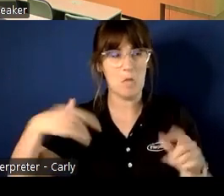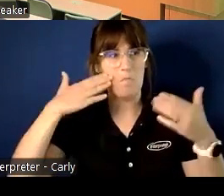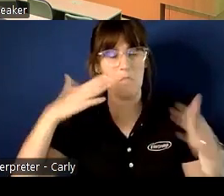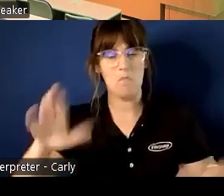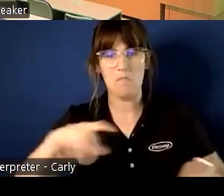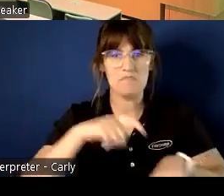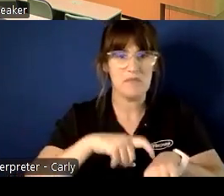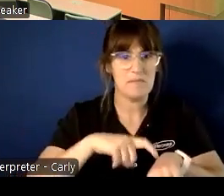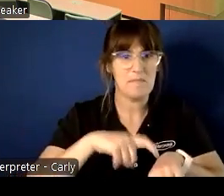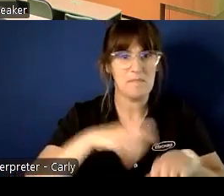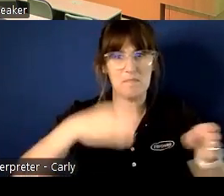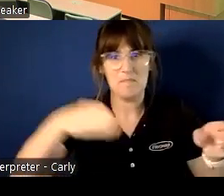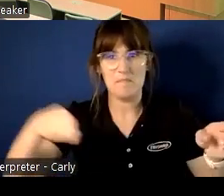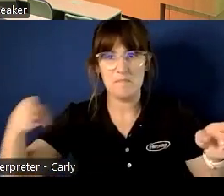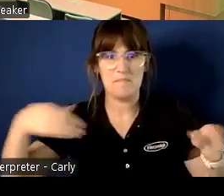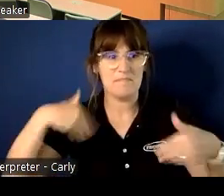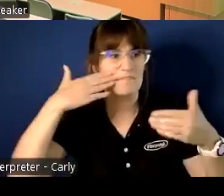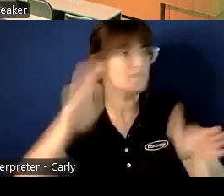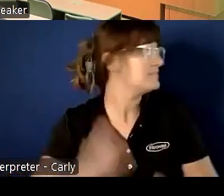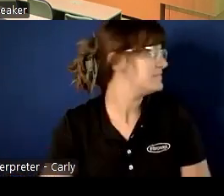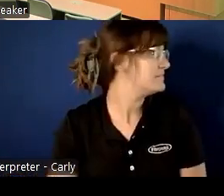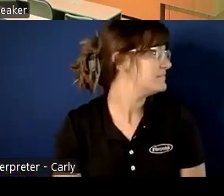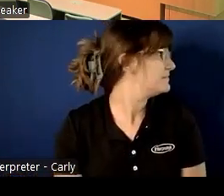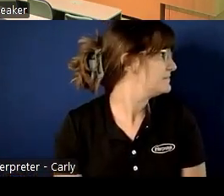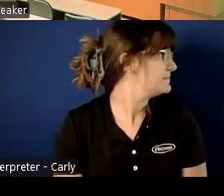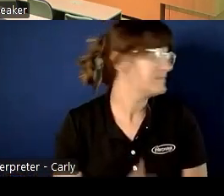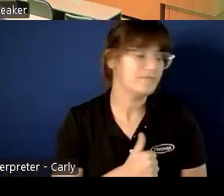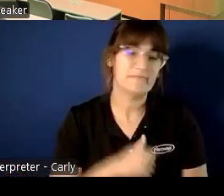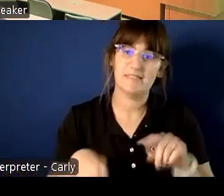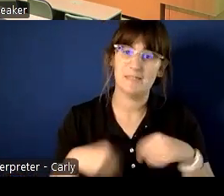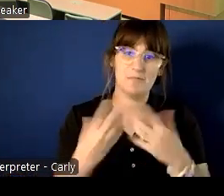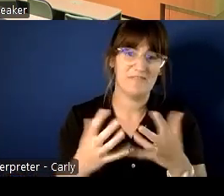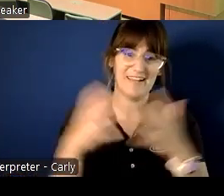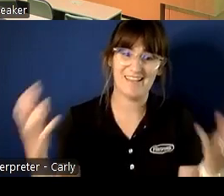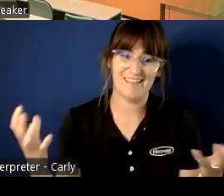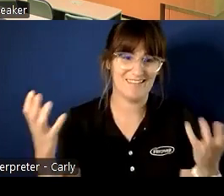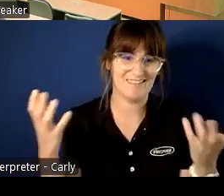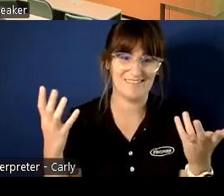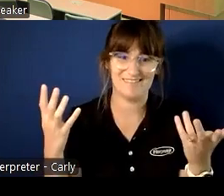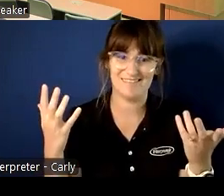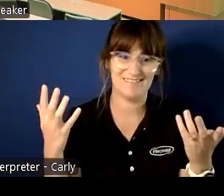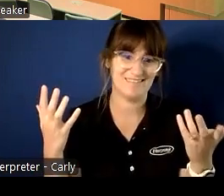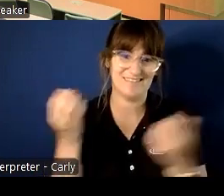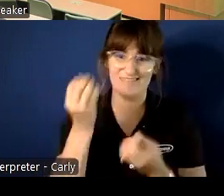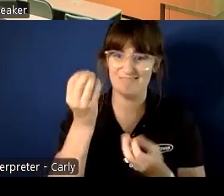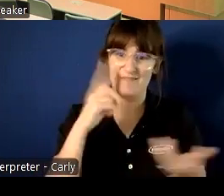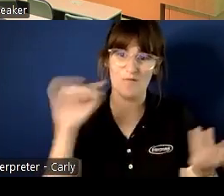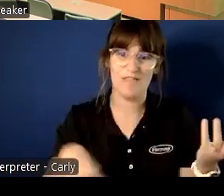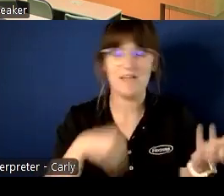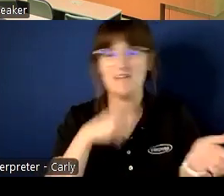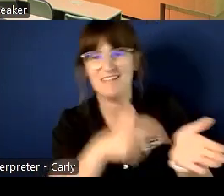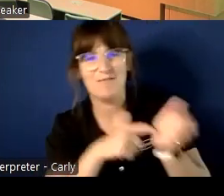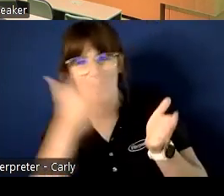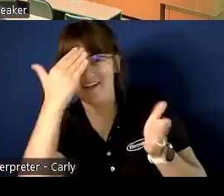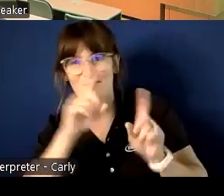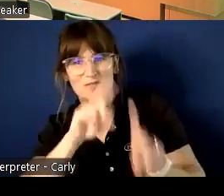of the episode. So sorry, I can't provide much insight onto that, but maybe. That's okay. You're not required to know the answer